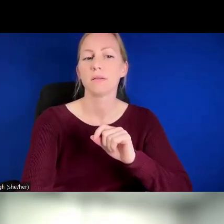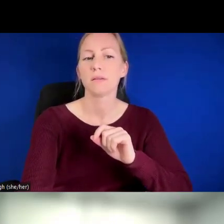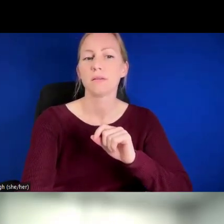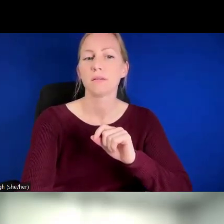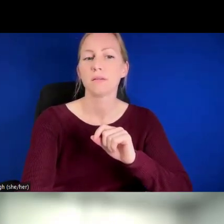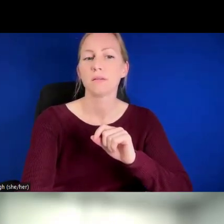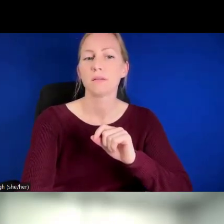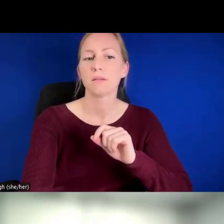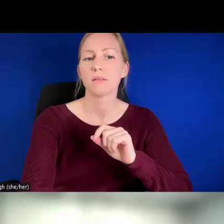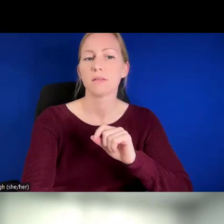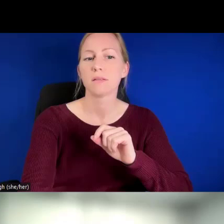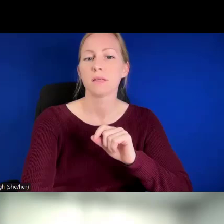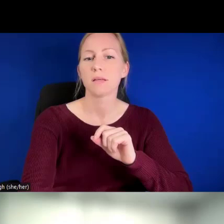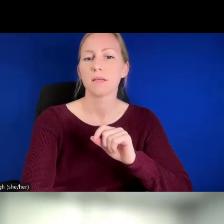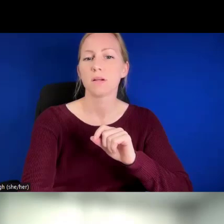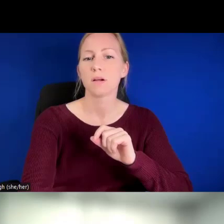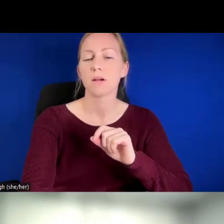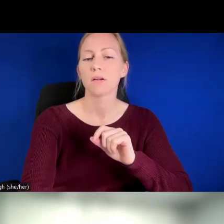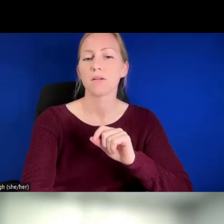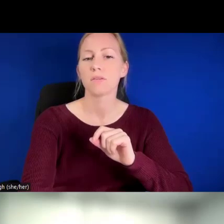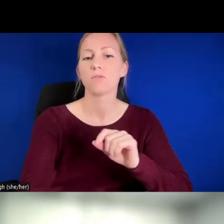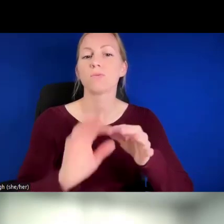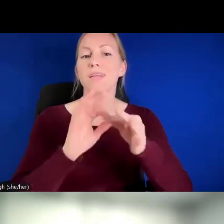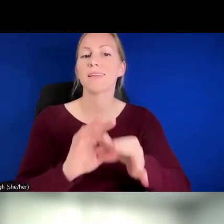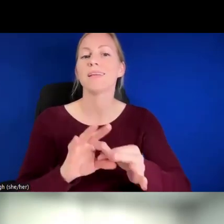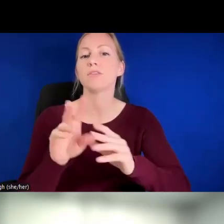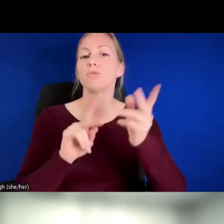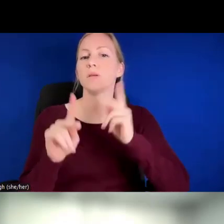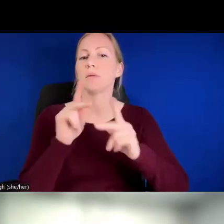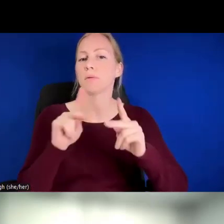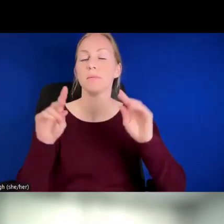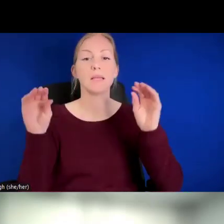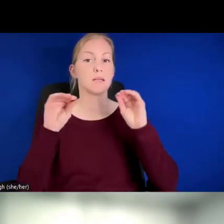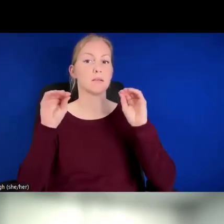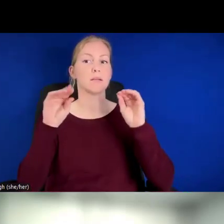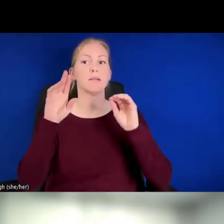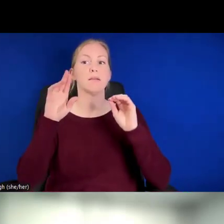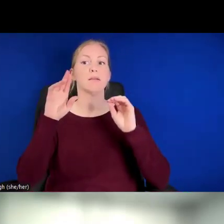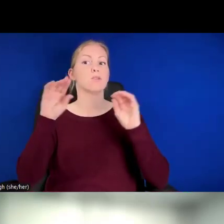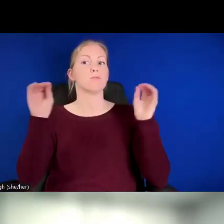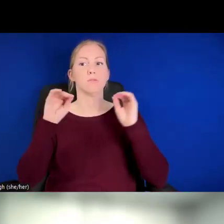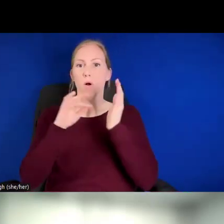people being unmedicated, and